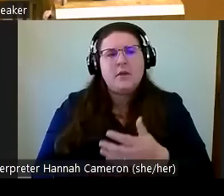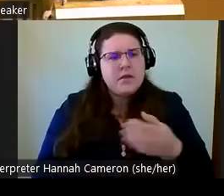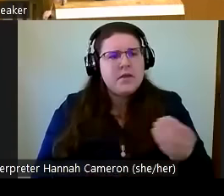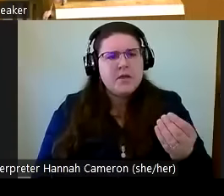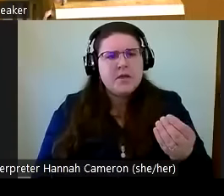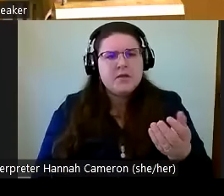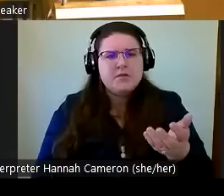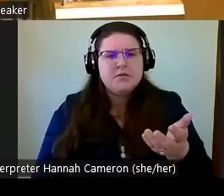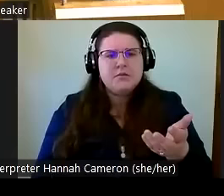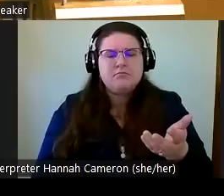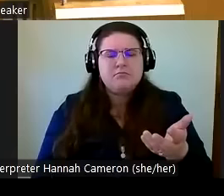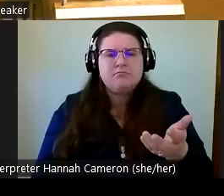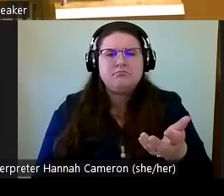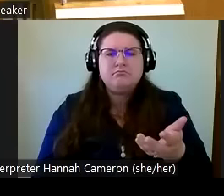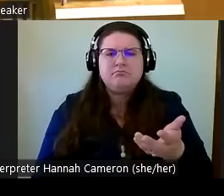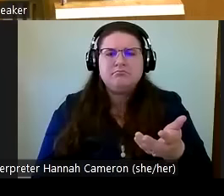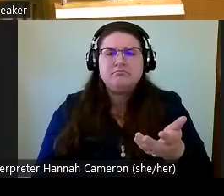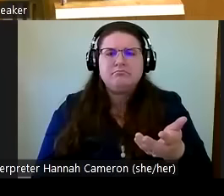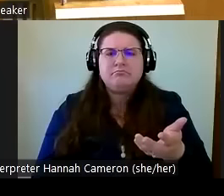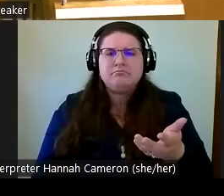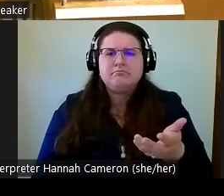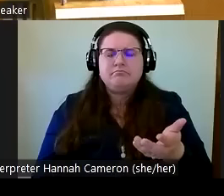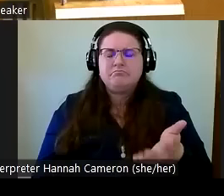So it's not